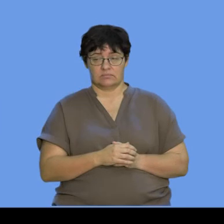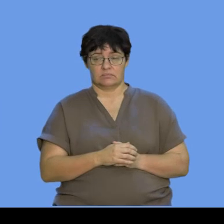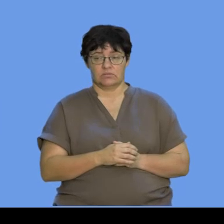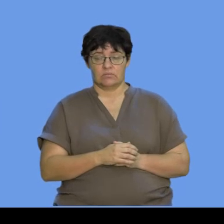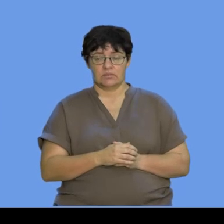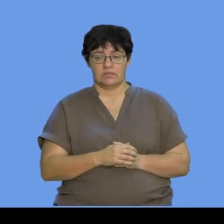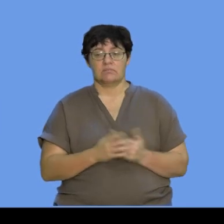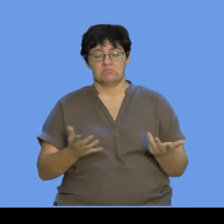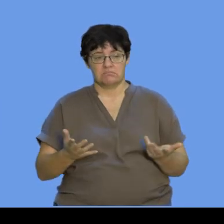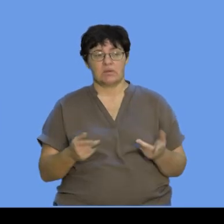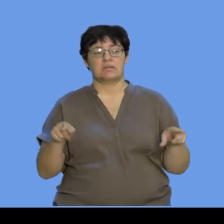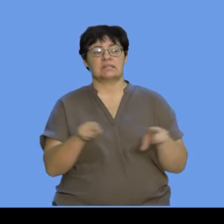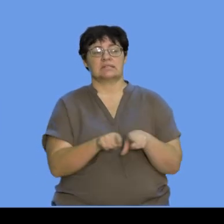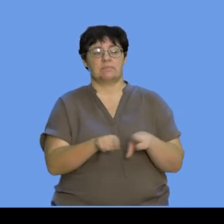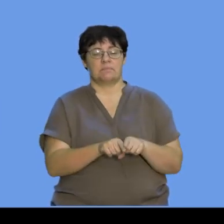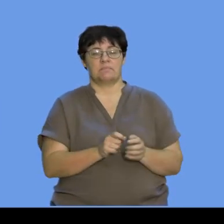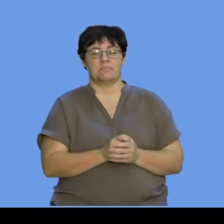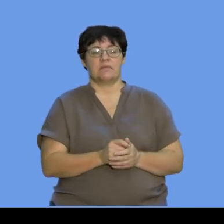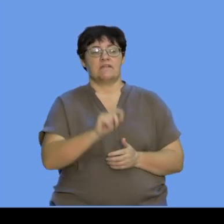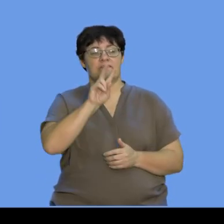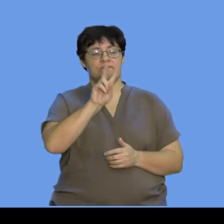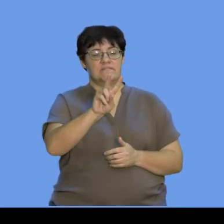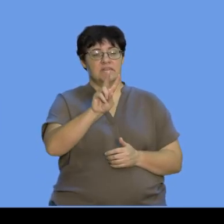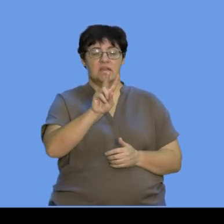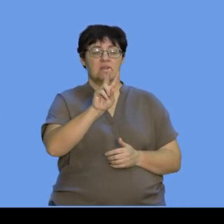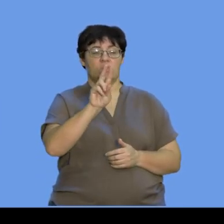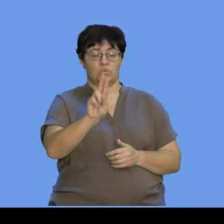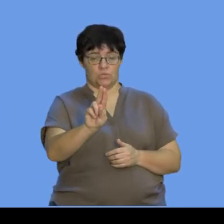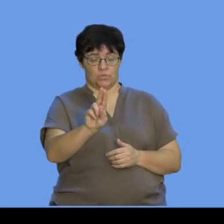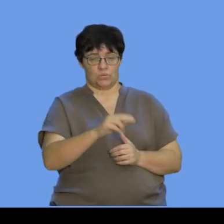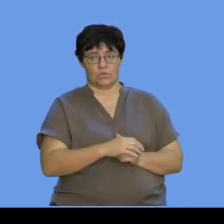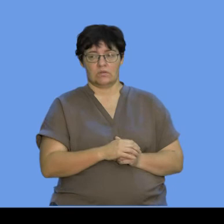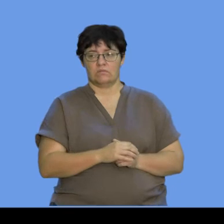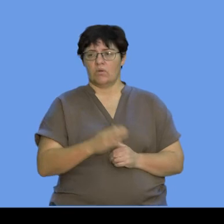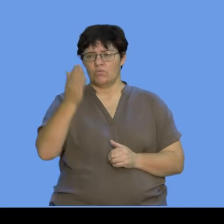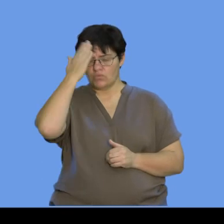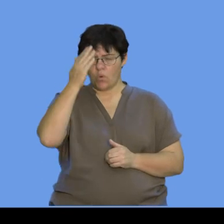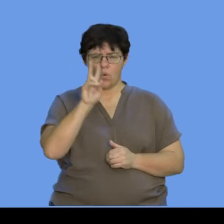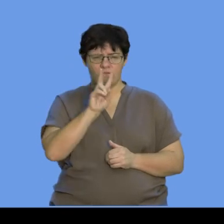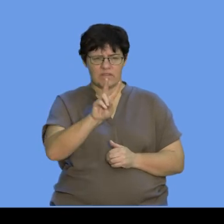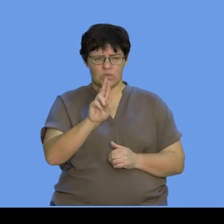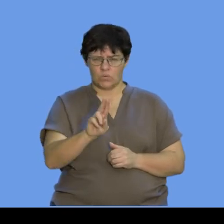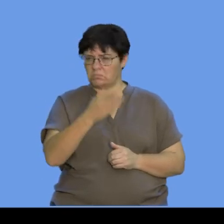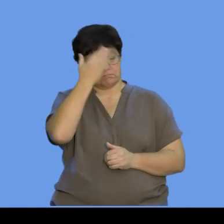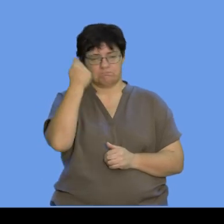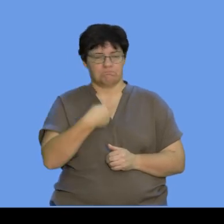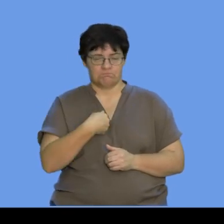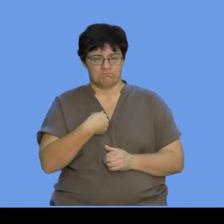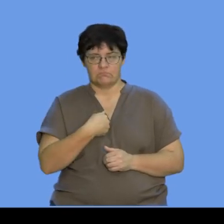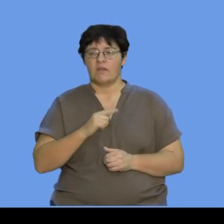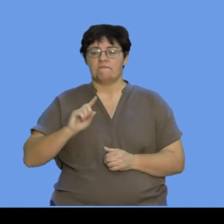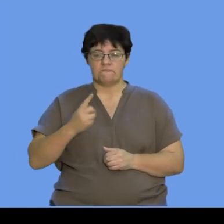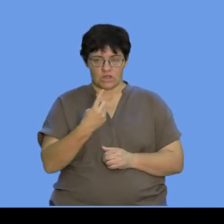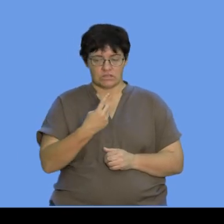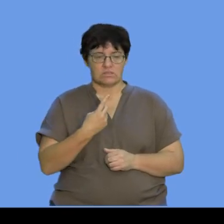So QR will be that one. It must be the same as VU, right? So do I know what VU is? No.